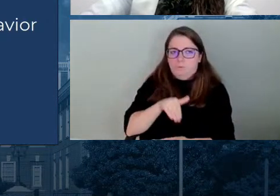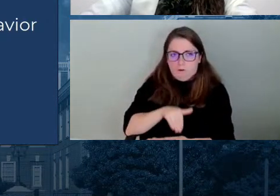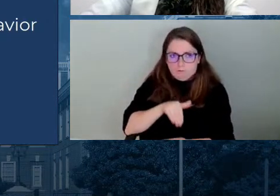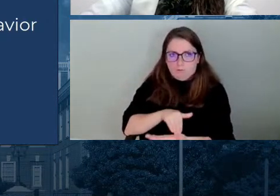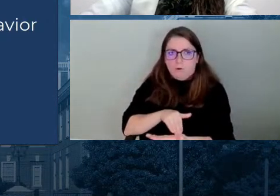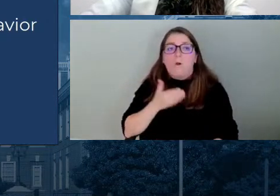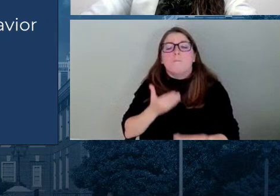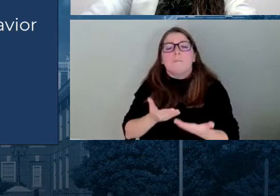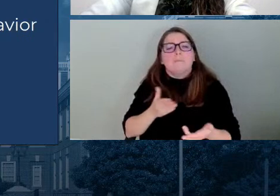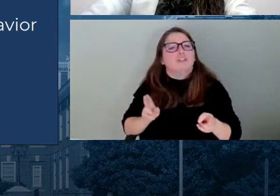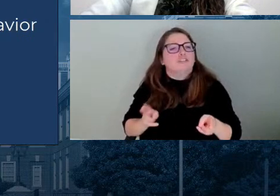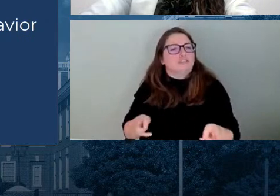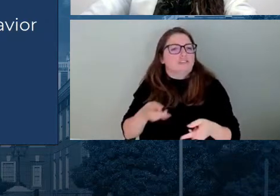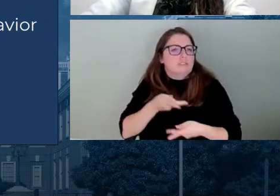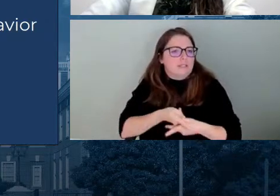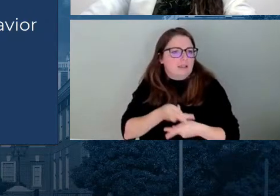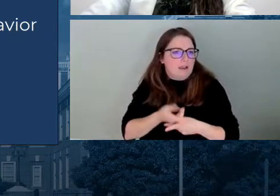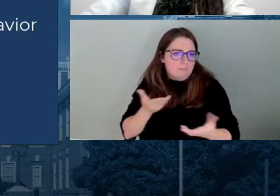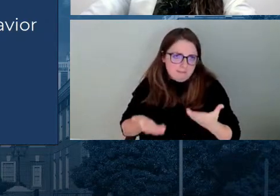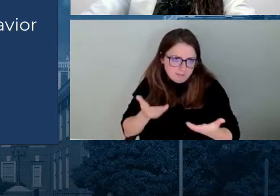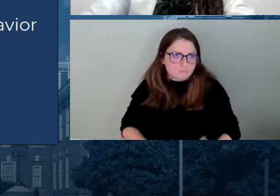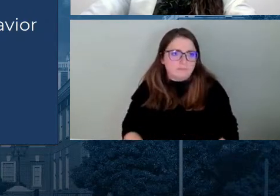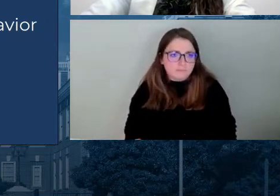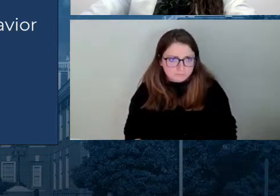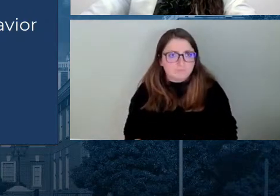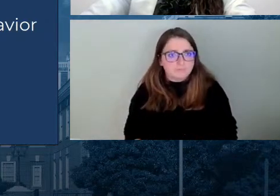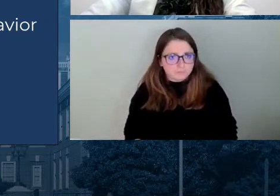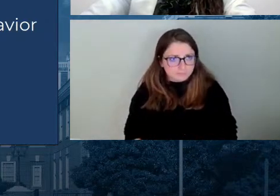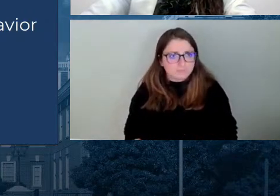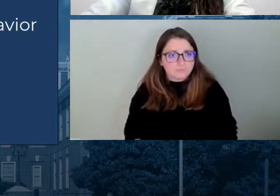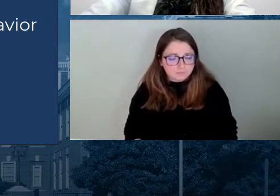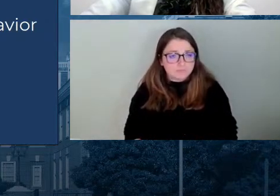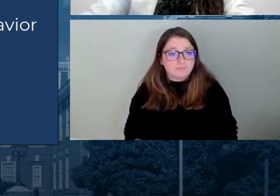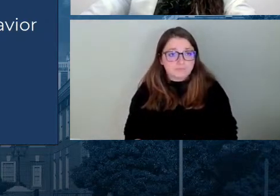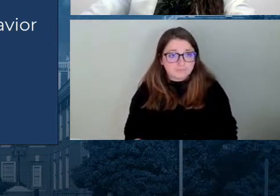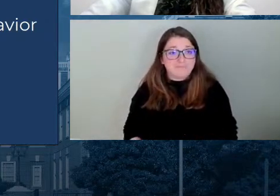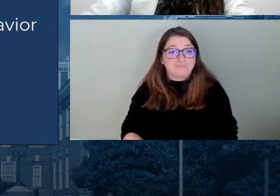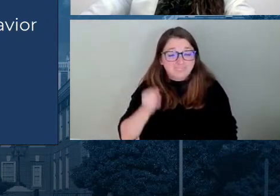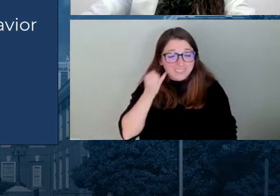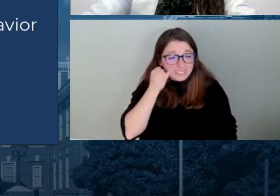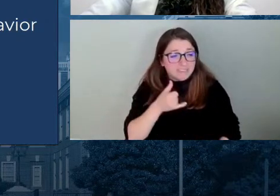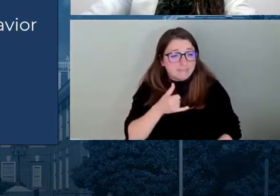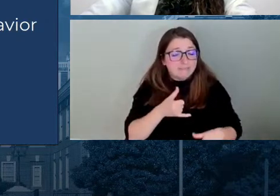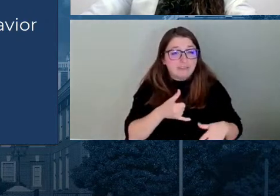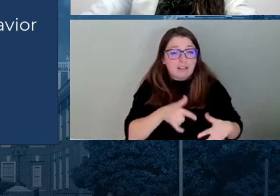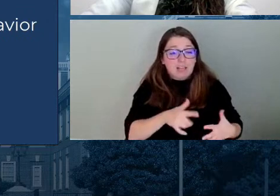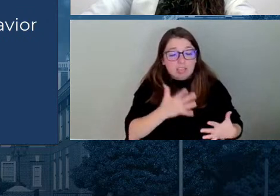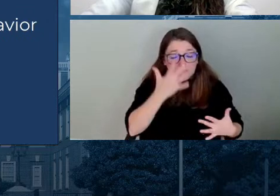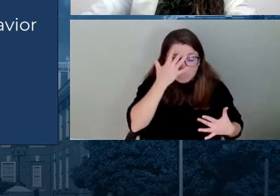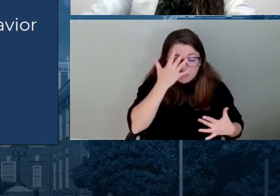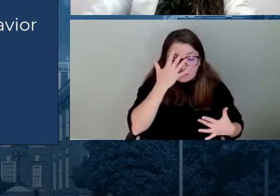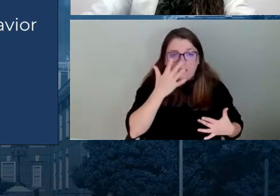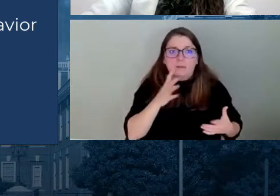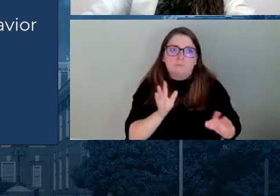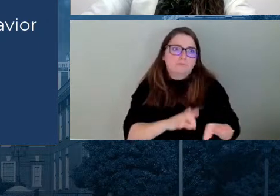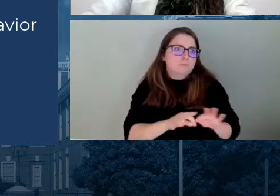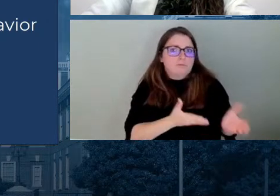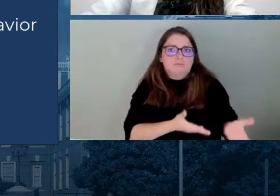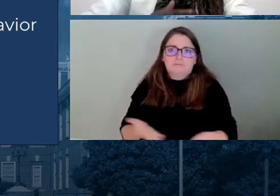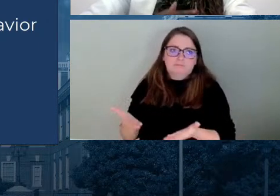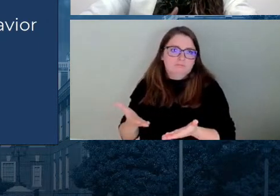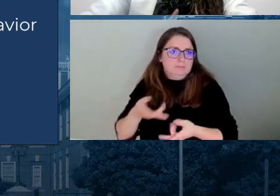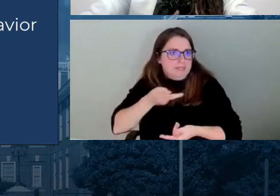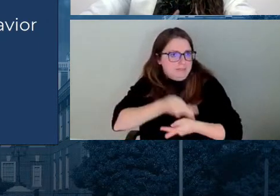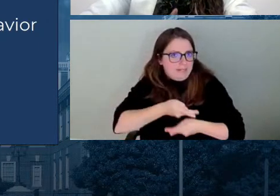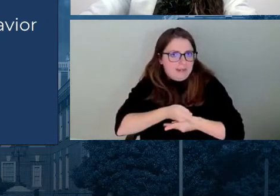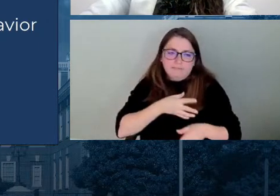an urgent care facility. This way we can make sure that your child is getting treatment as soon as possible and we're not delaying care.